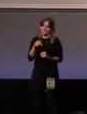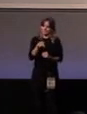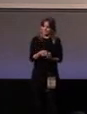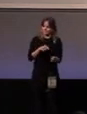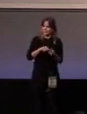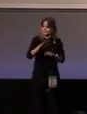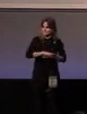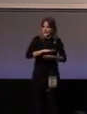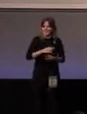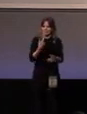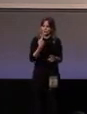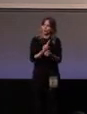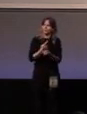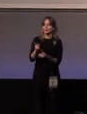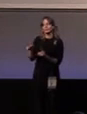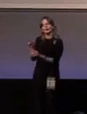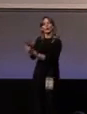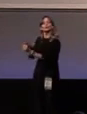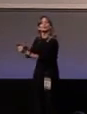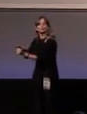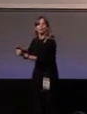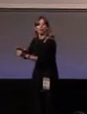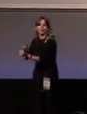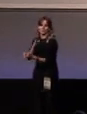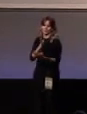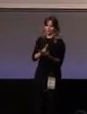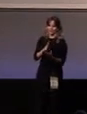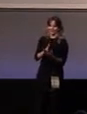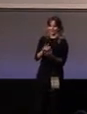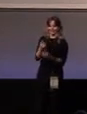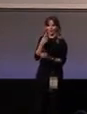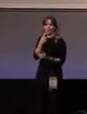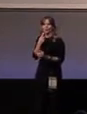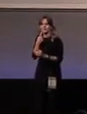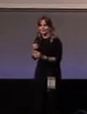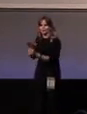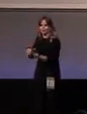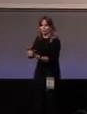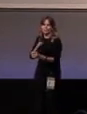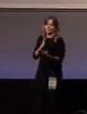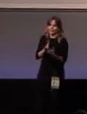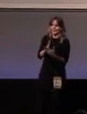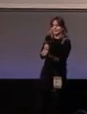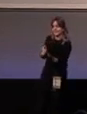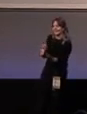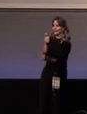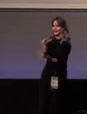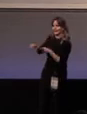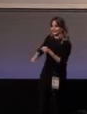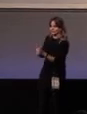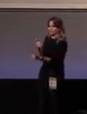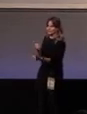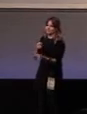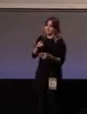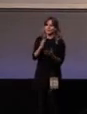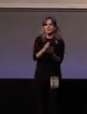cases in fact wii speak about the rural wat in reality show bad beat industrie in de periferie violence yes